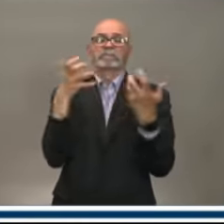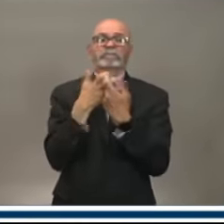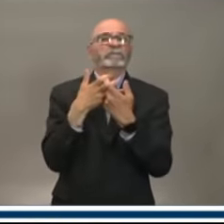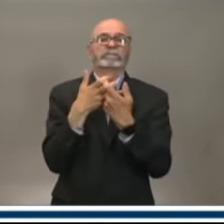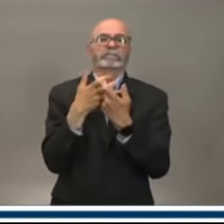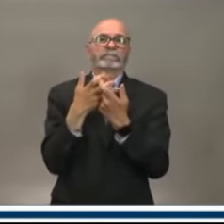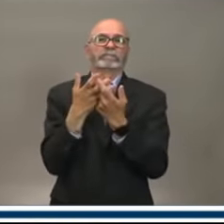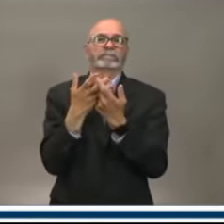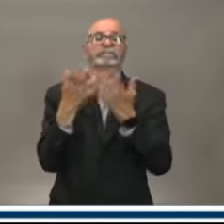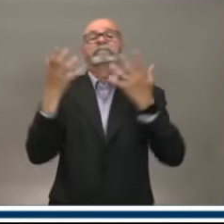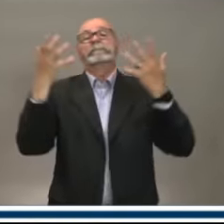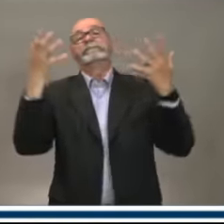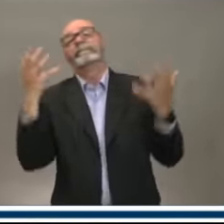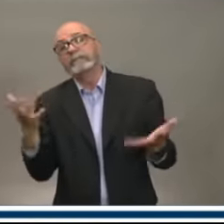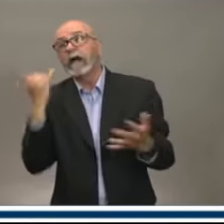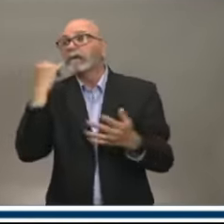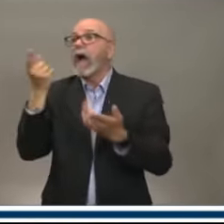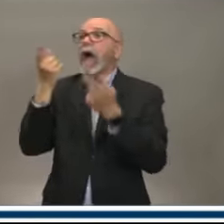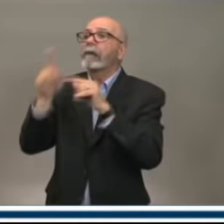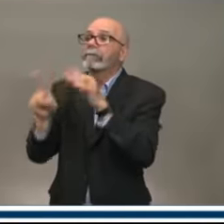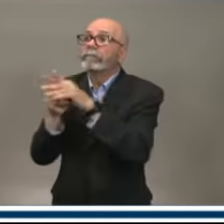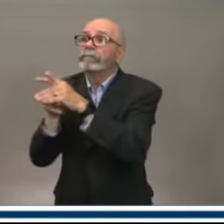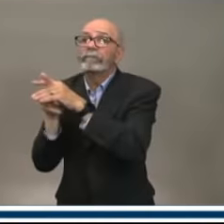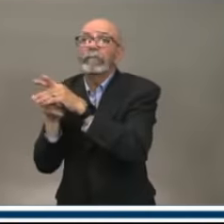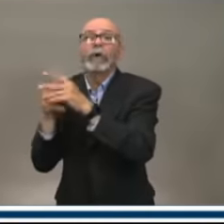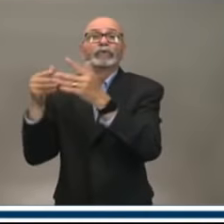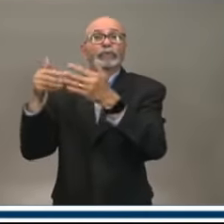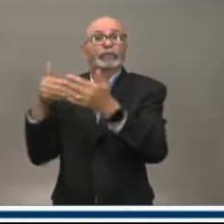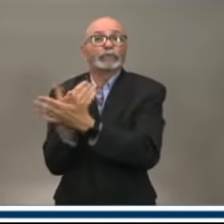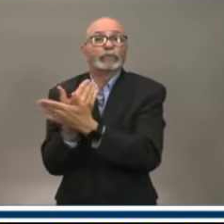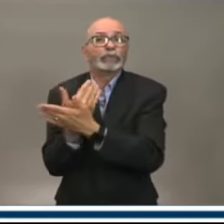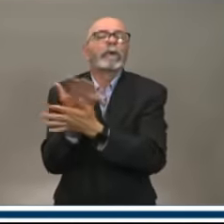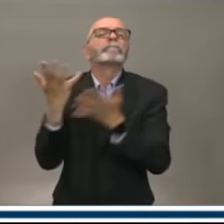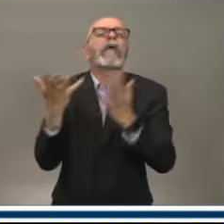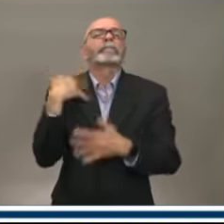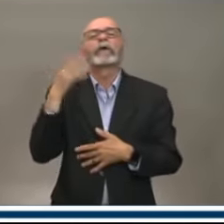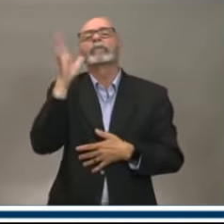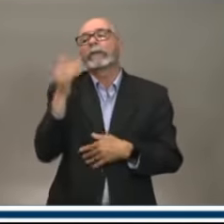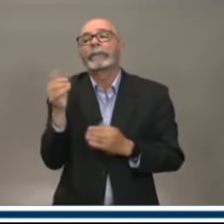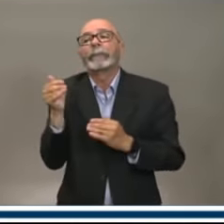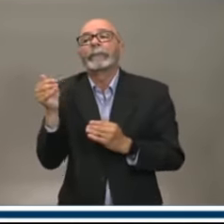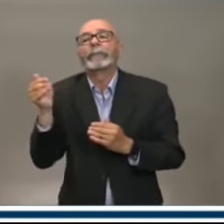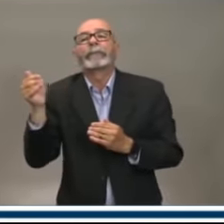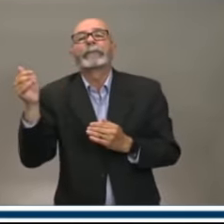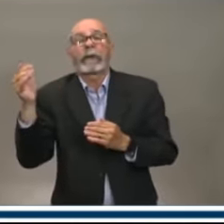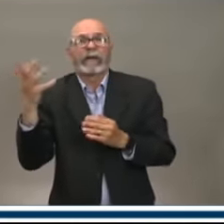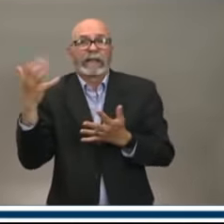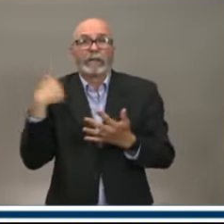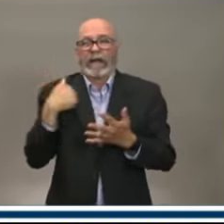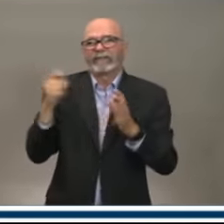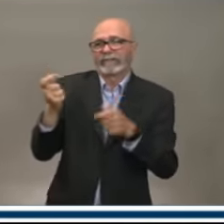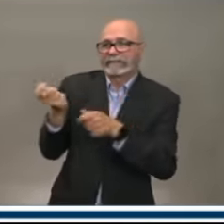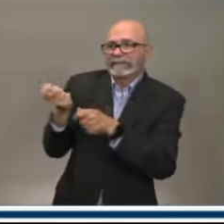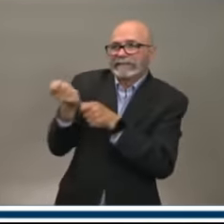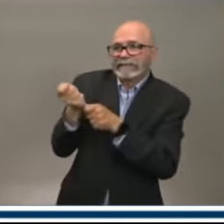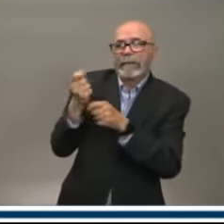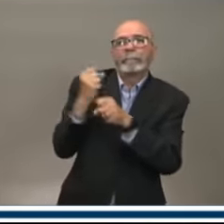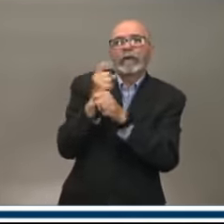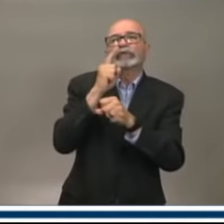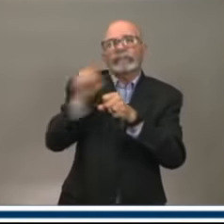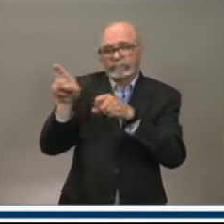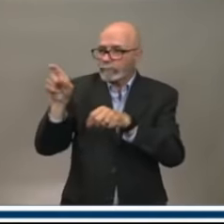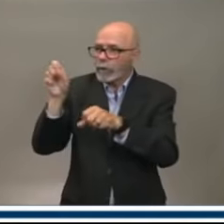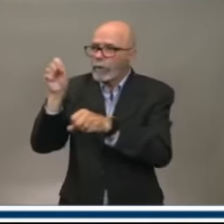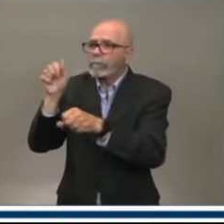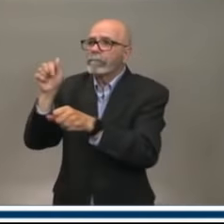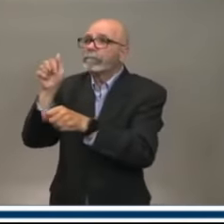of this, so I think they're more reflective of what's happening. It's why we're working diligently with our private sector partners